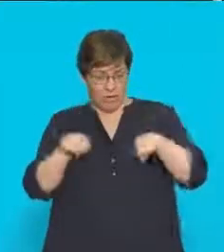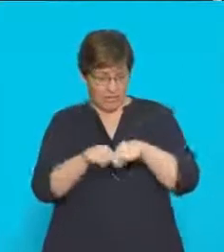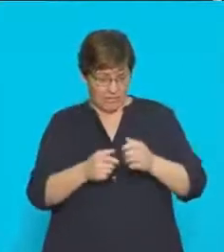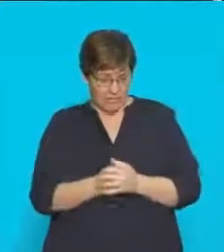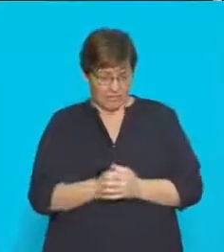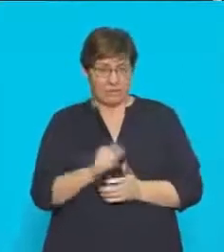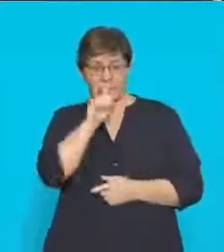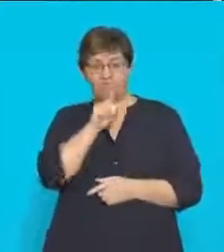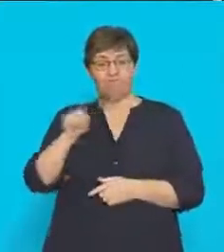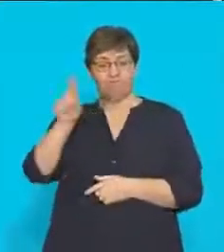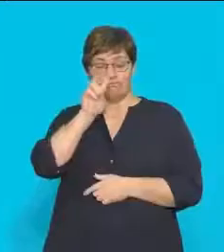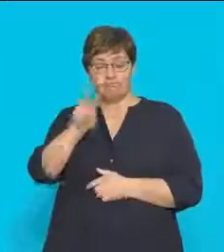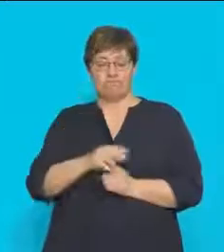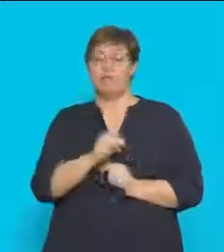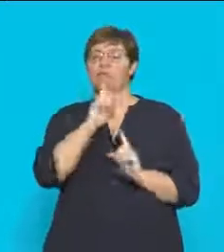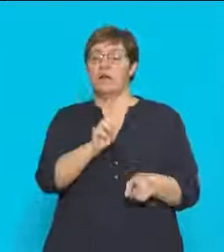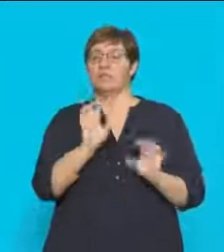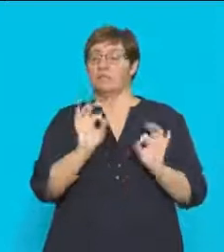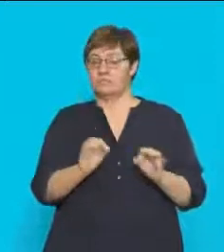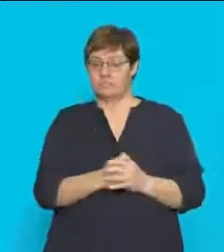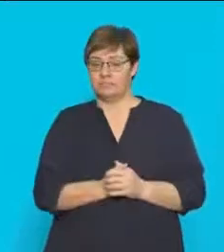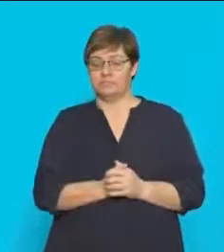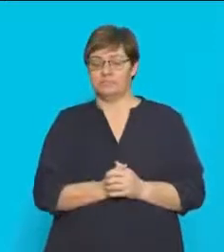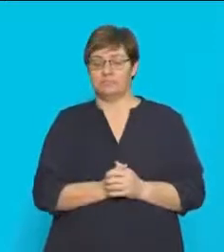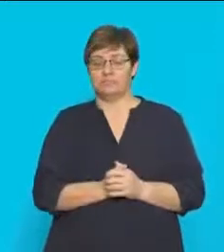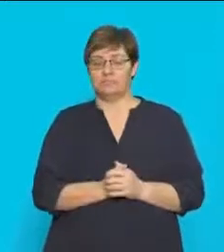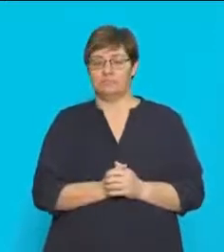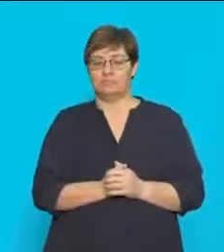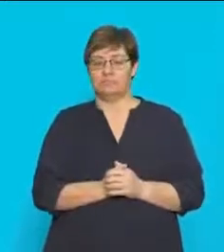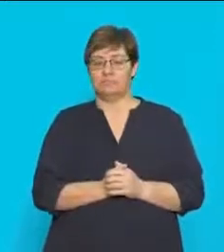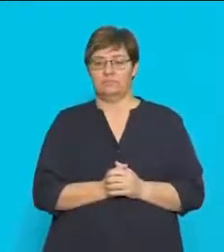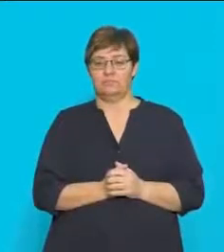let's go back to our triangle and see if our answer makes sense.